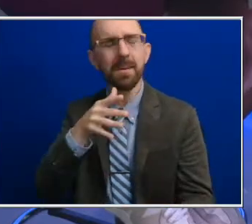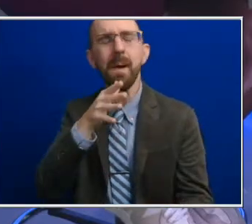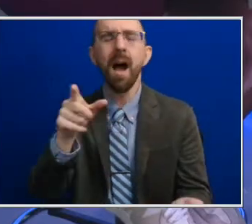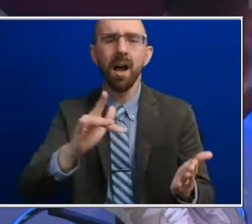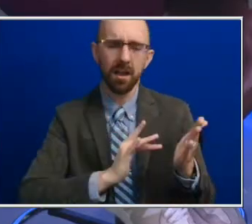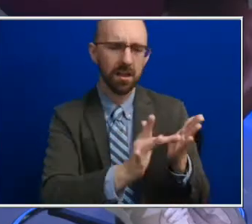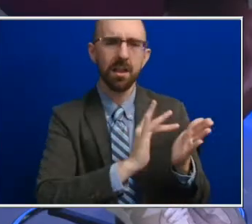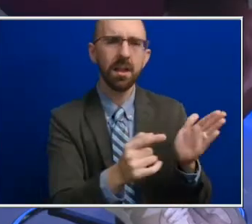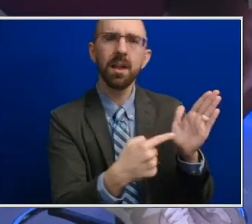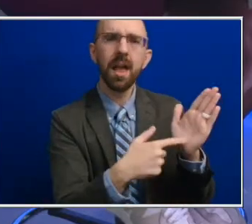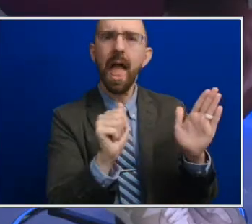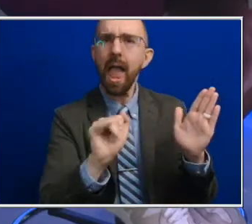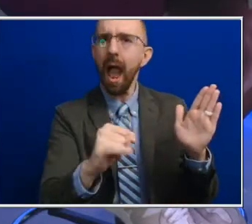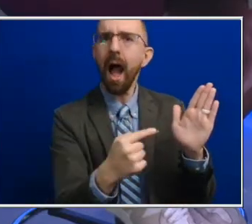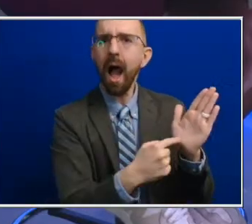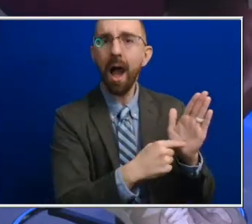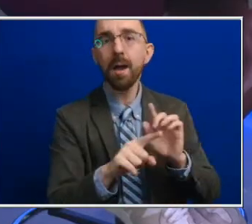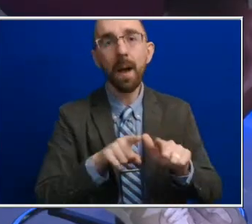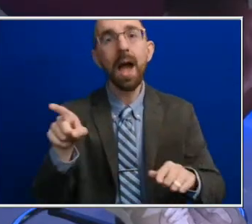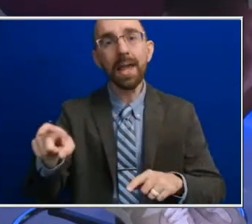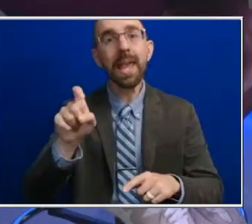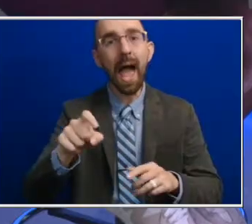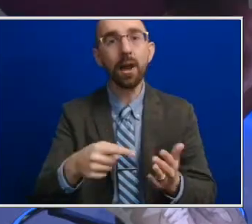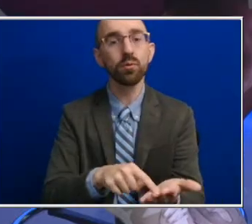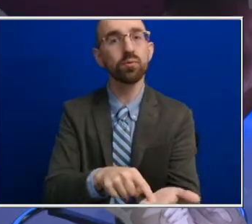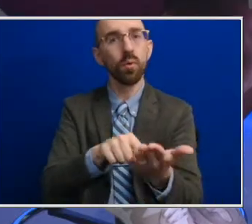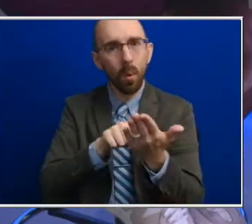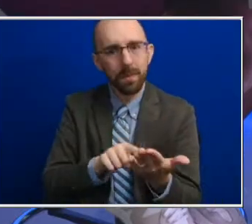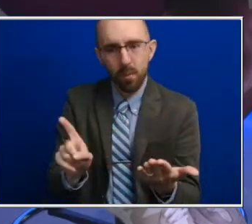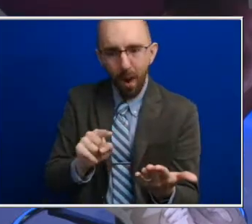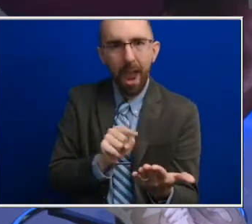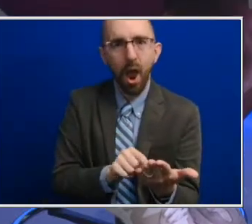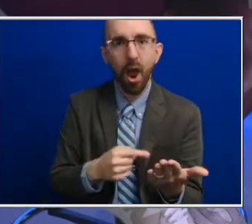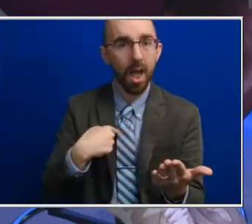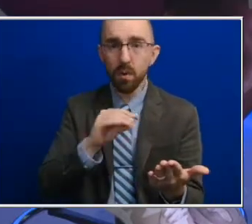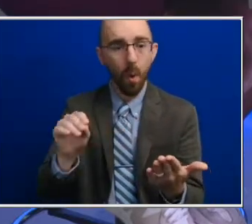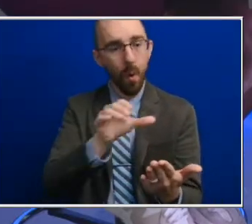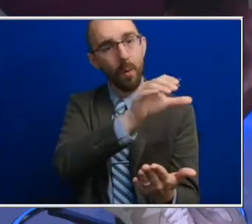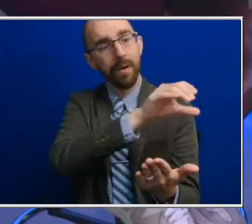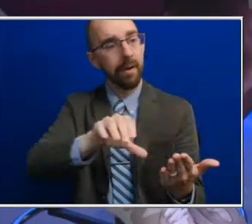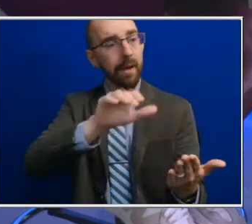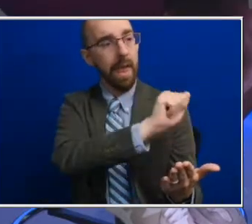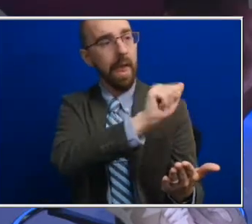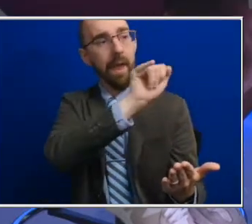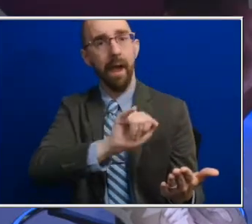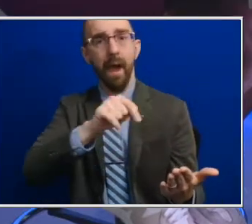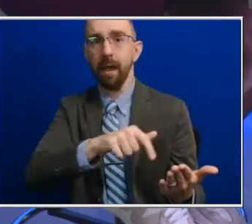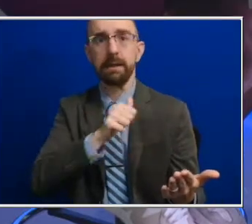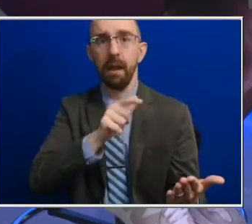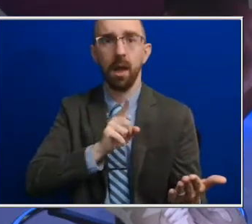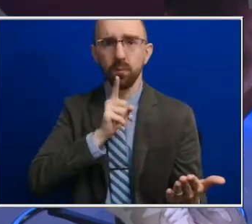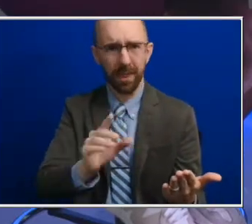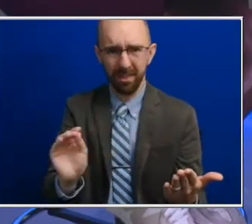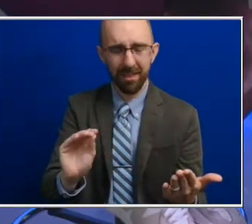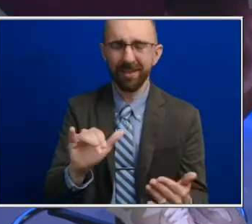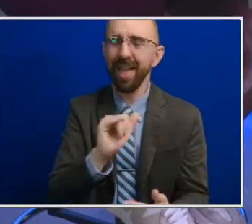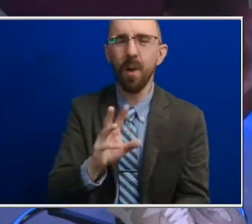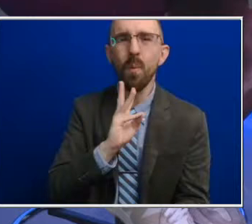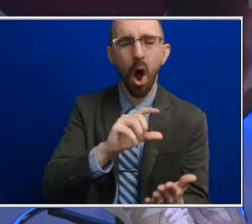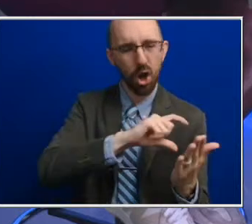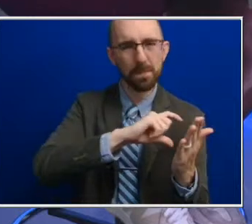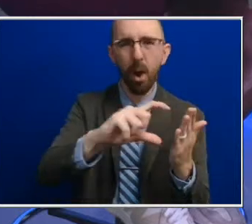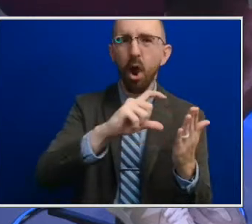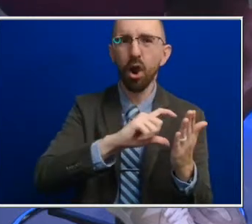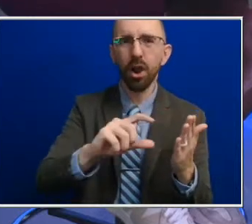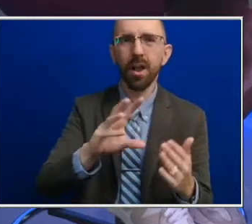said AI, but he had to show me where it was. There was no big banner that said this isn't real. Yeah, like watermark, boom, AI. Yes, a watermark